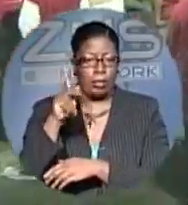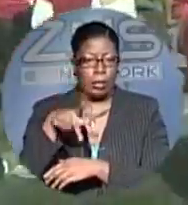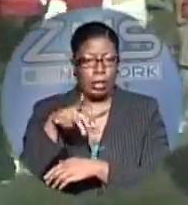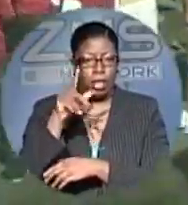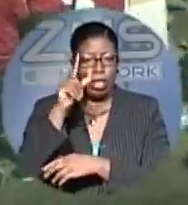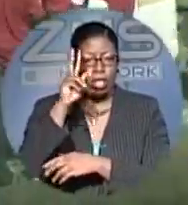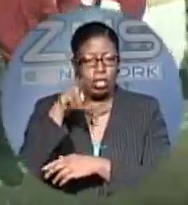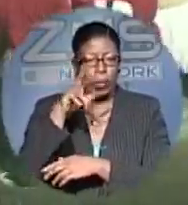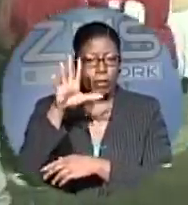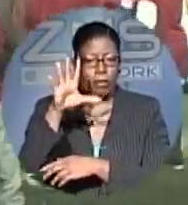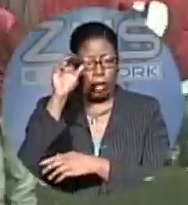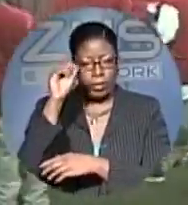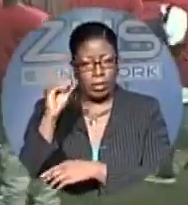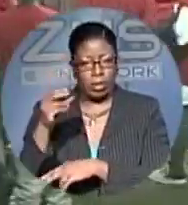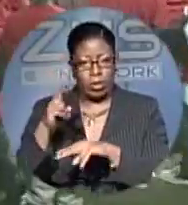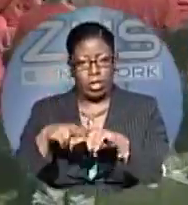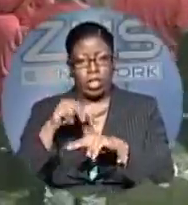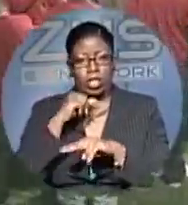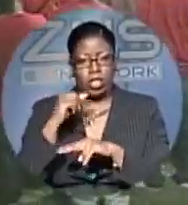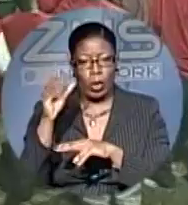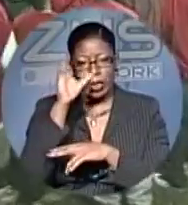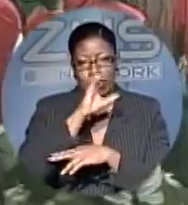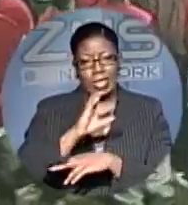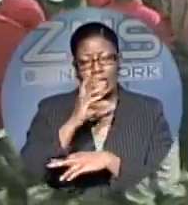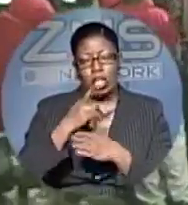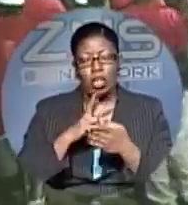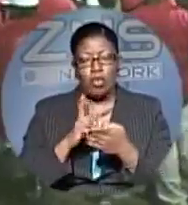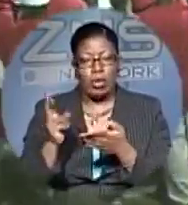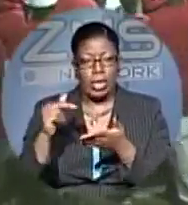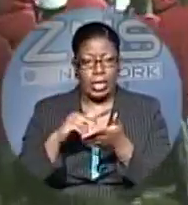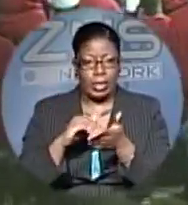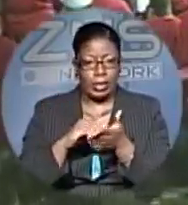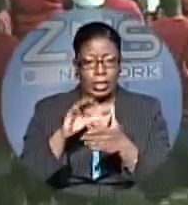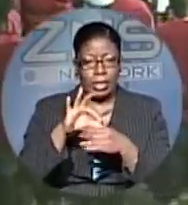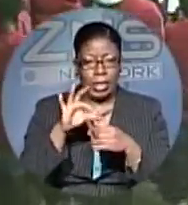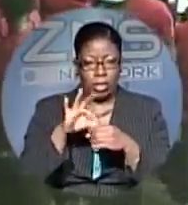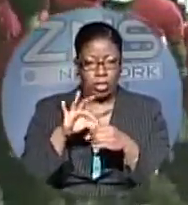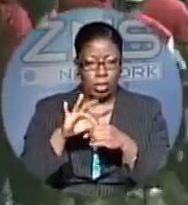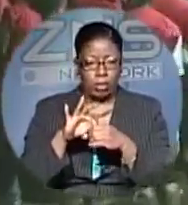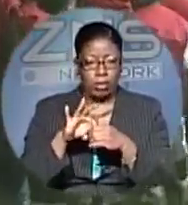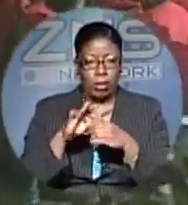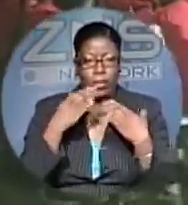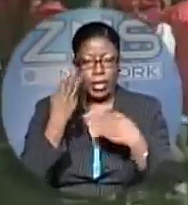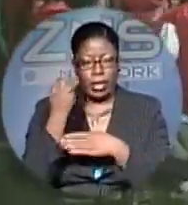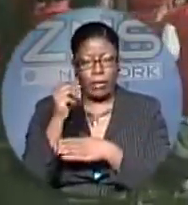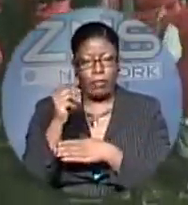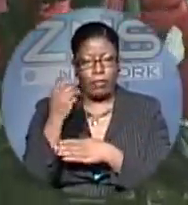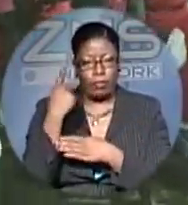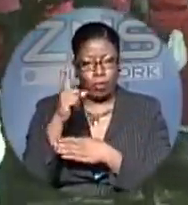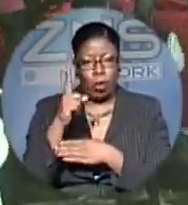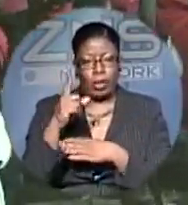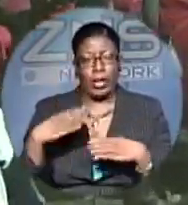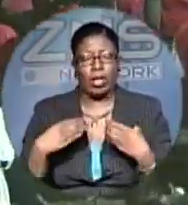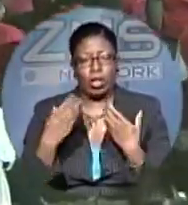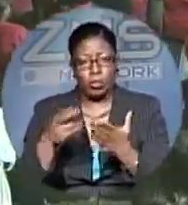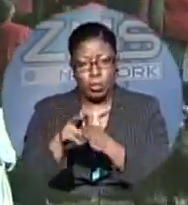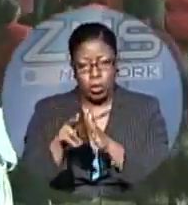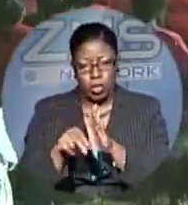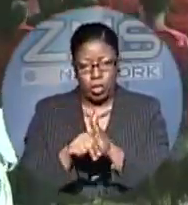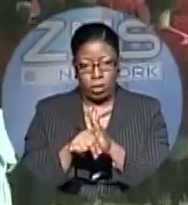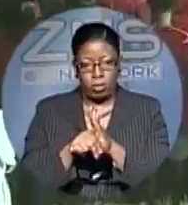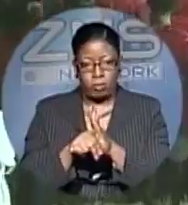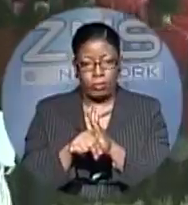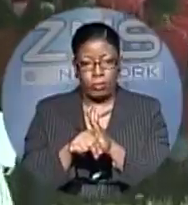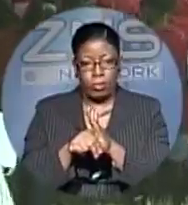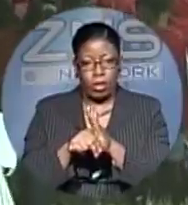25% of sitting FNM MPs will not seek re-election. Mr. Ingram saluted these men and women for their contributions. They include Earl DeVoe, Larry Cartwright,